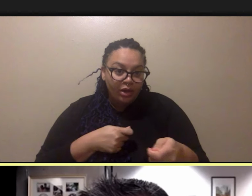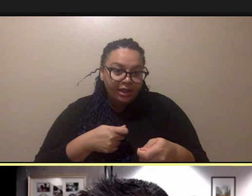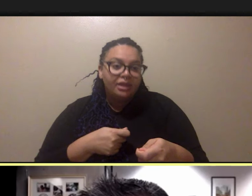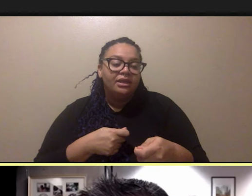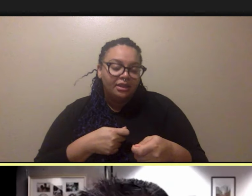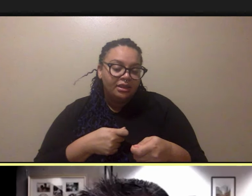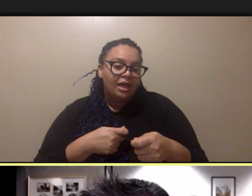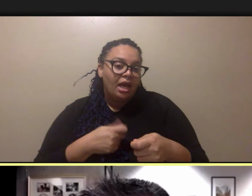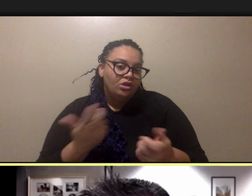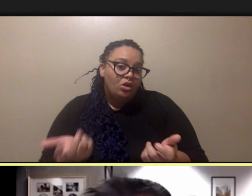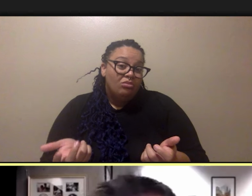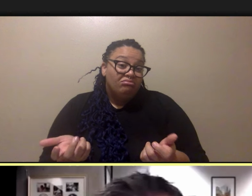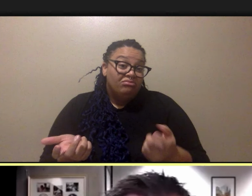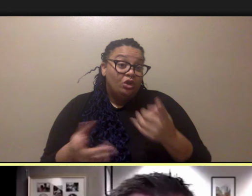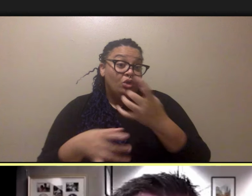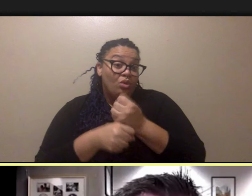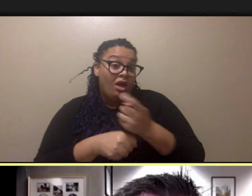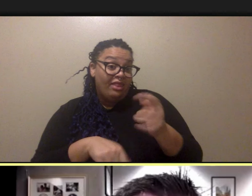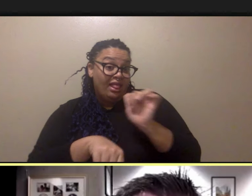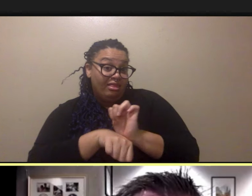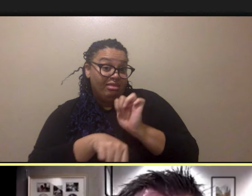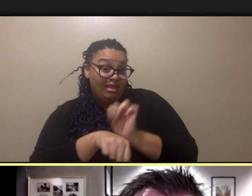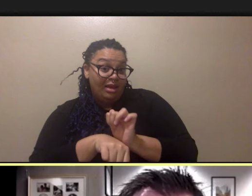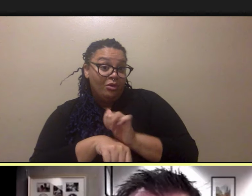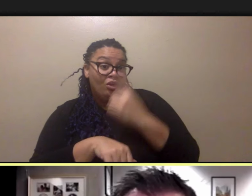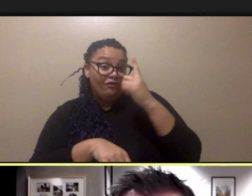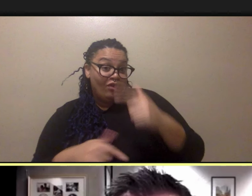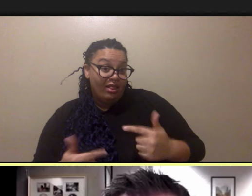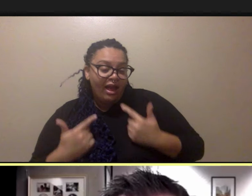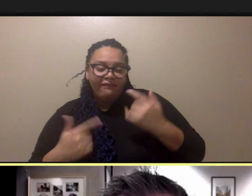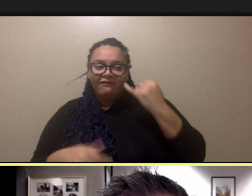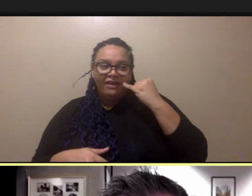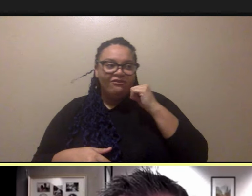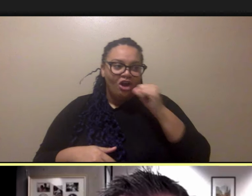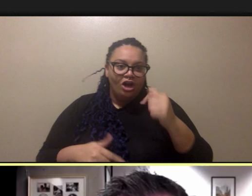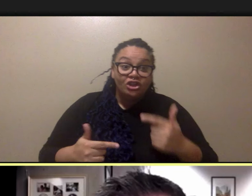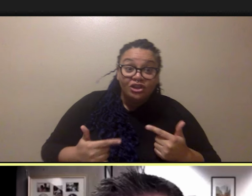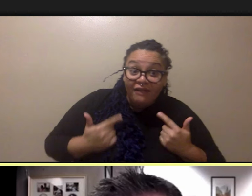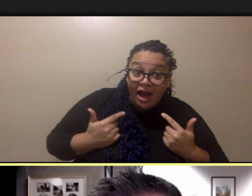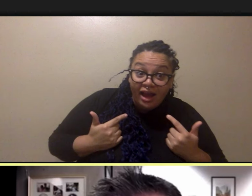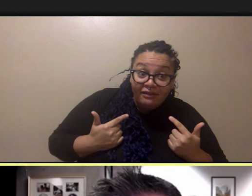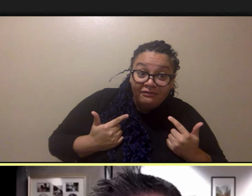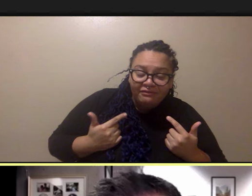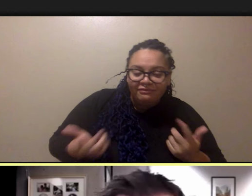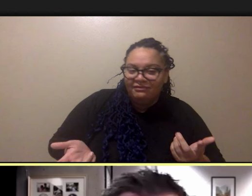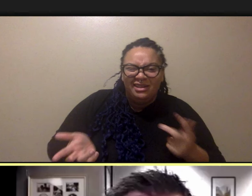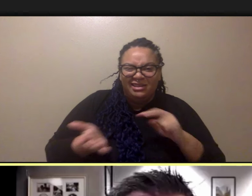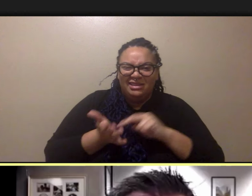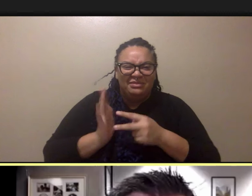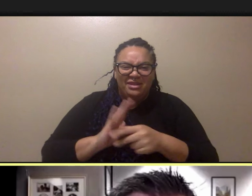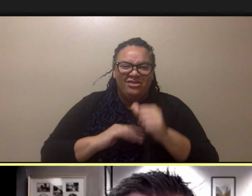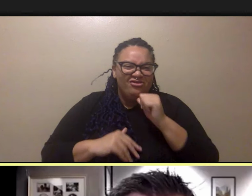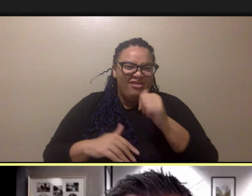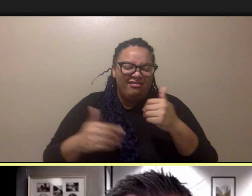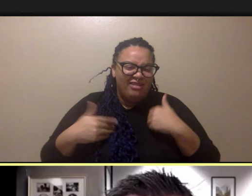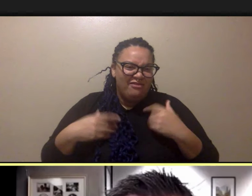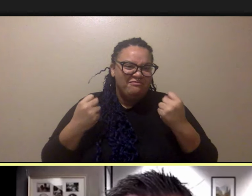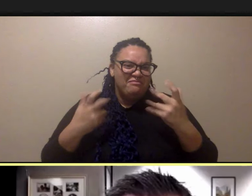And even though you got that person's labor for life, if they weren't going to survive very long, then there's really not much financial benefit